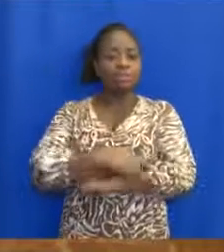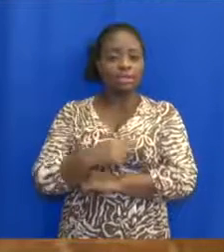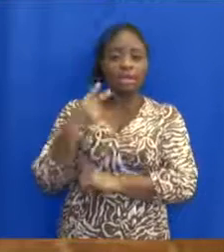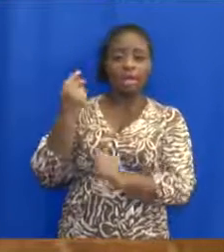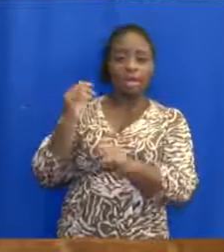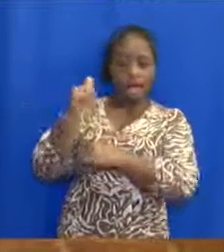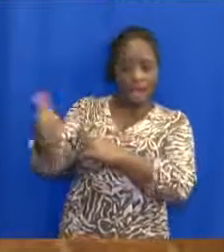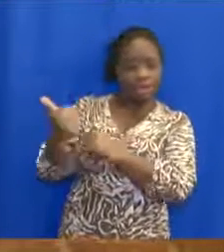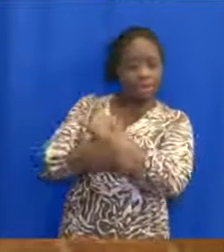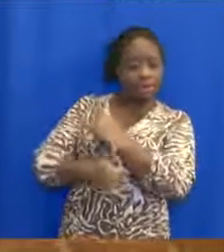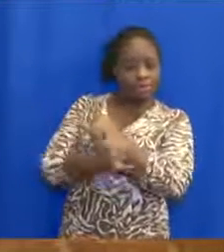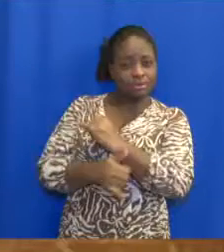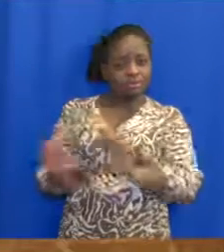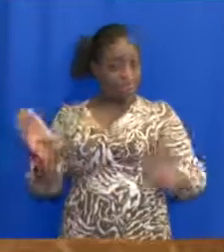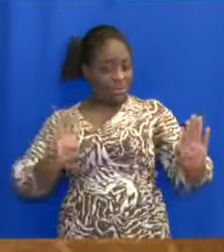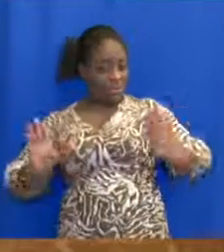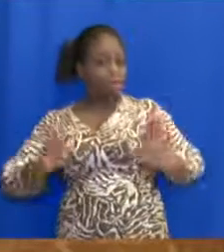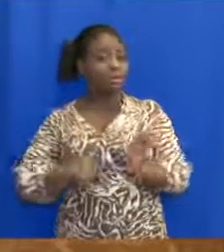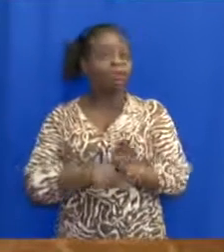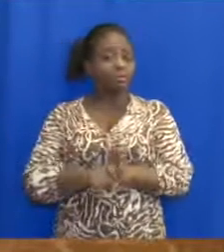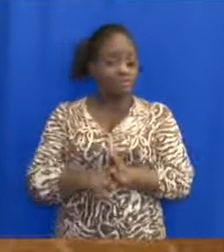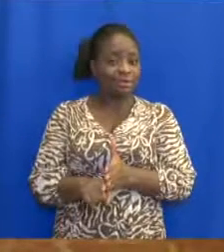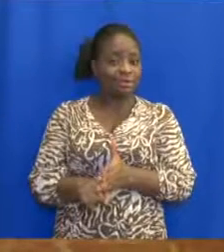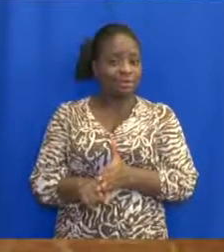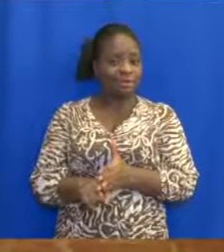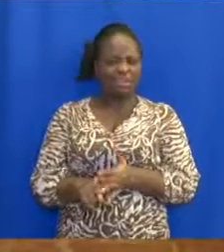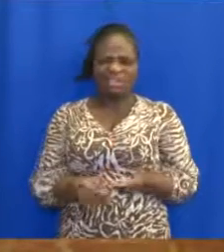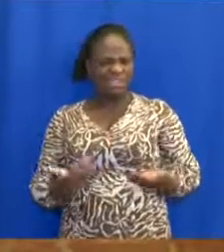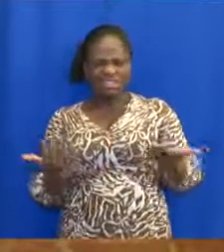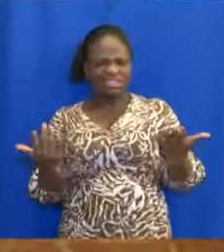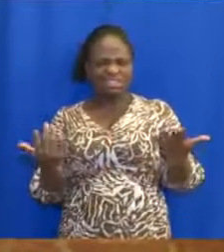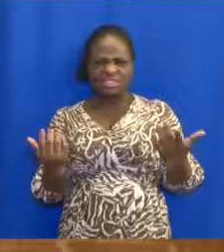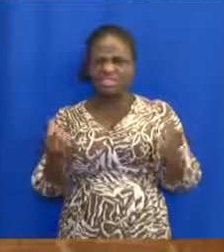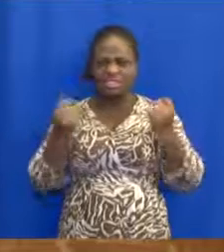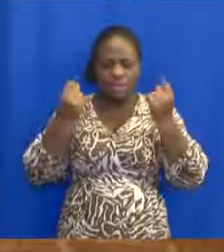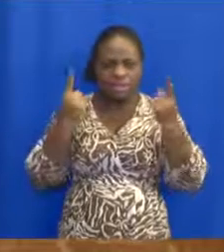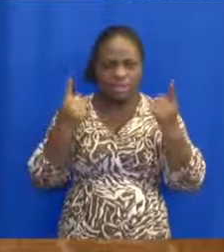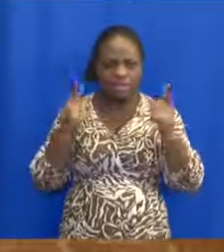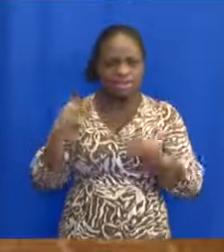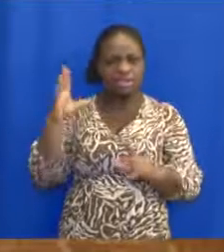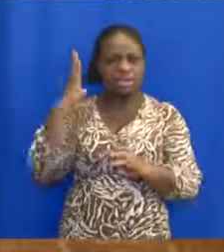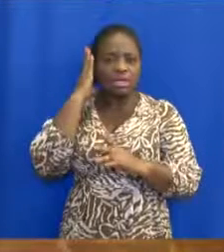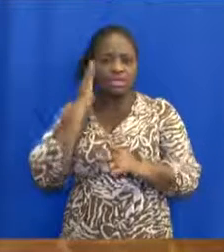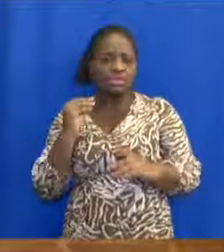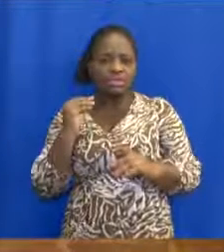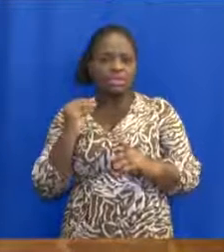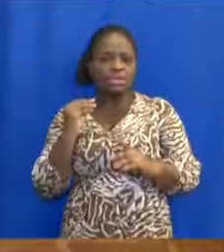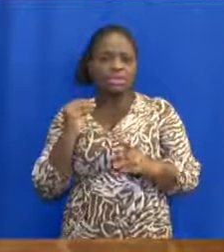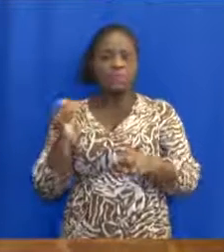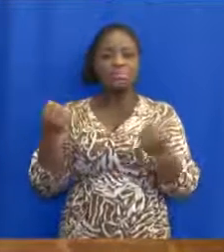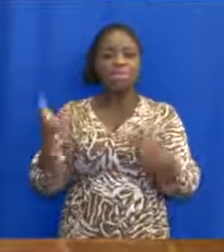countries. The behavior of this virus has baffled the experts and defied most